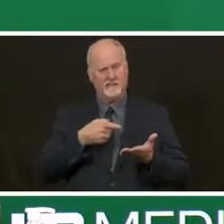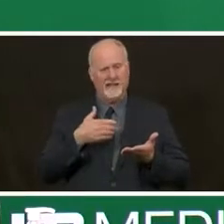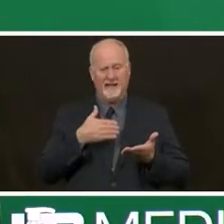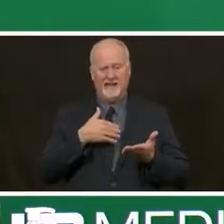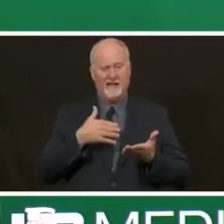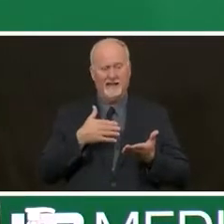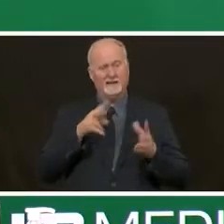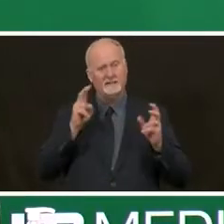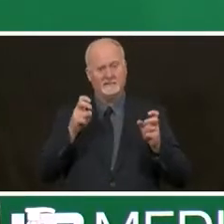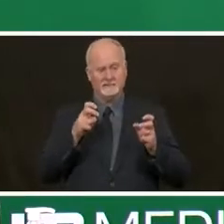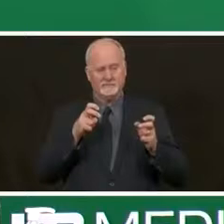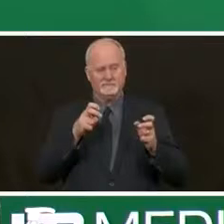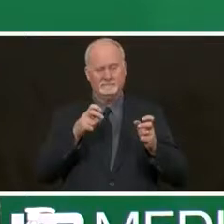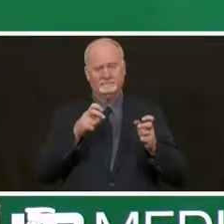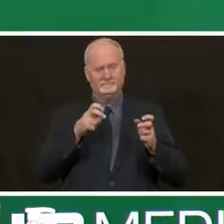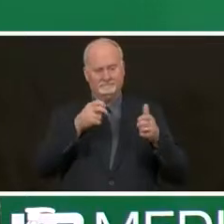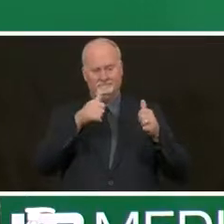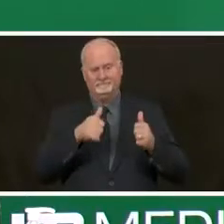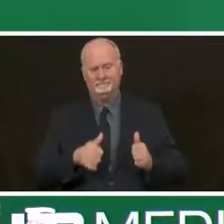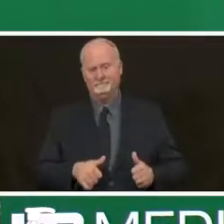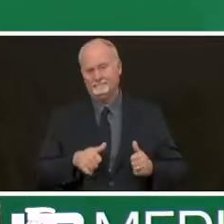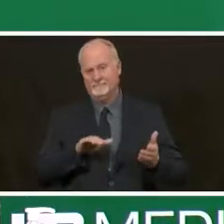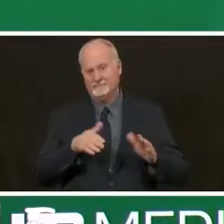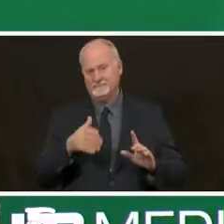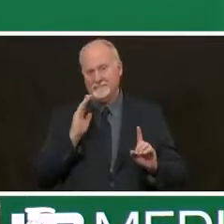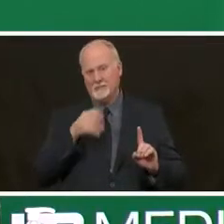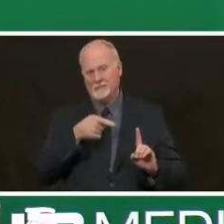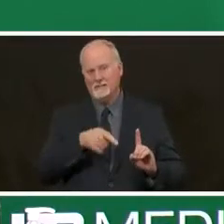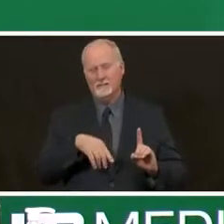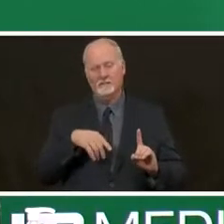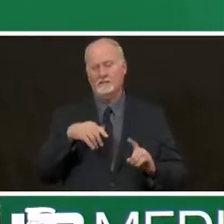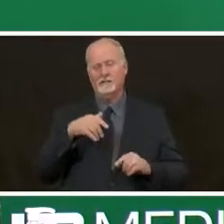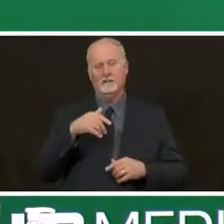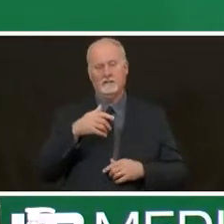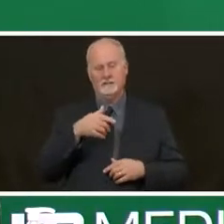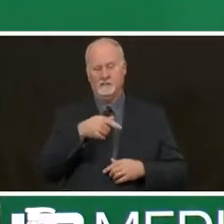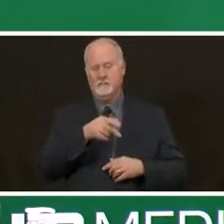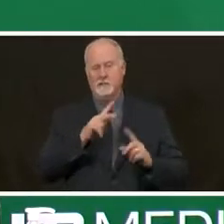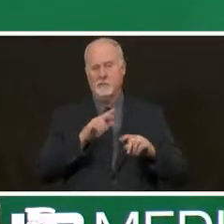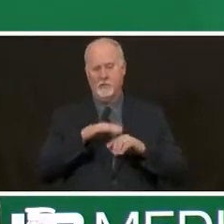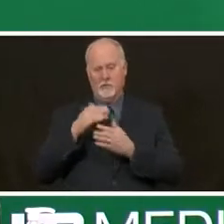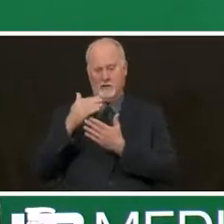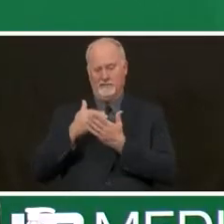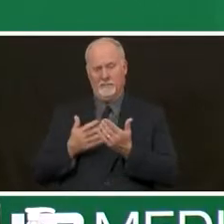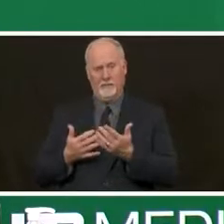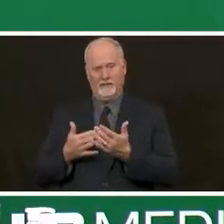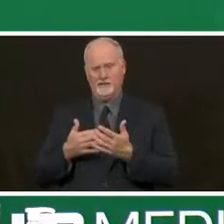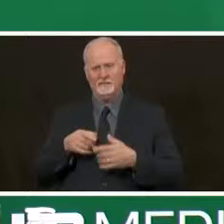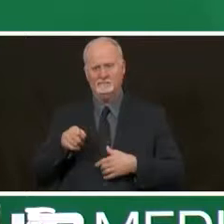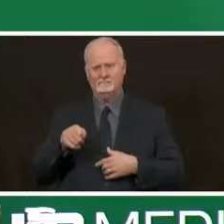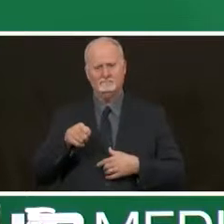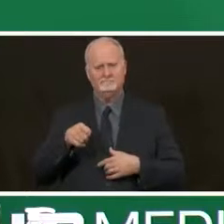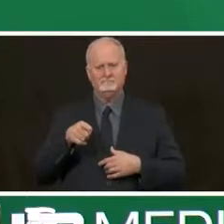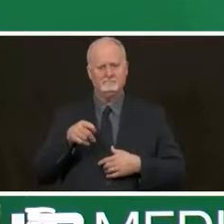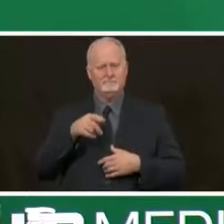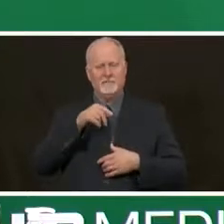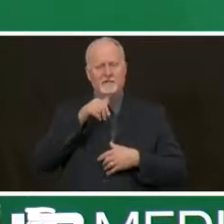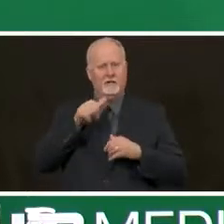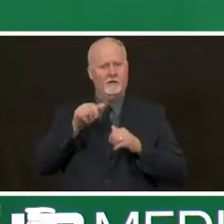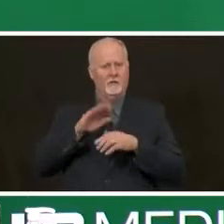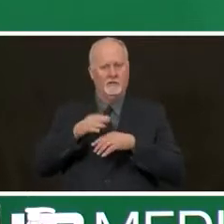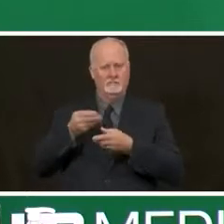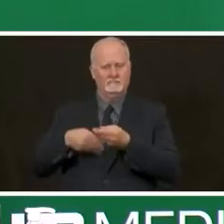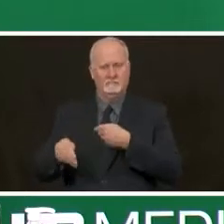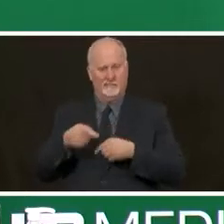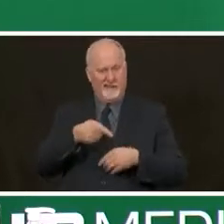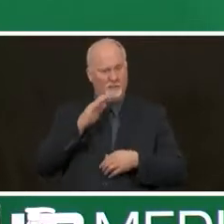significant mortality. As I mentioned, 40% of the patients on the waiting list, if they don't get an offer and actually get transplanted, will die